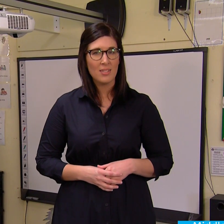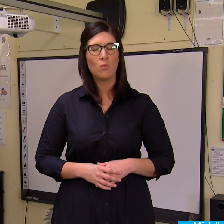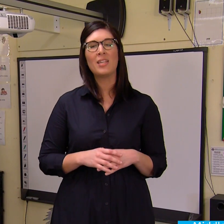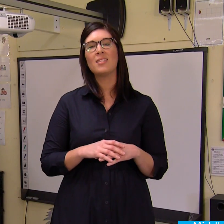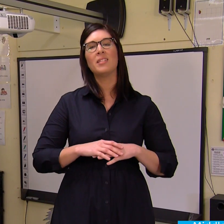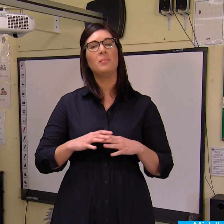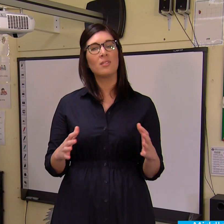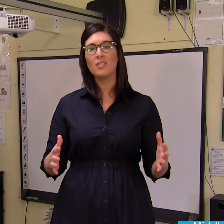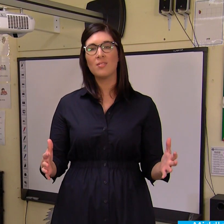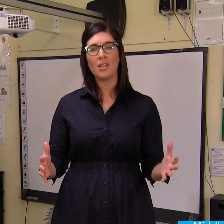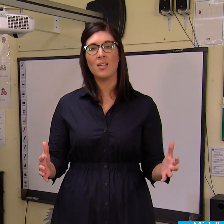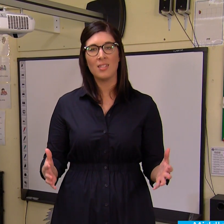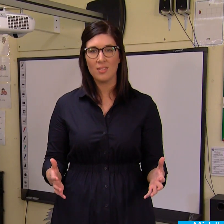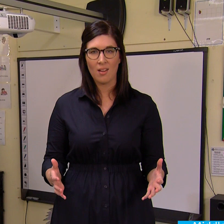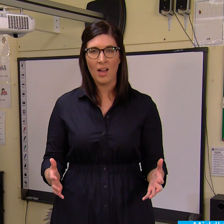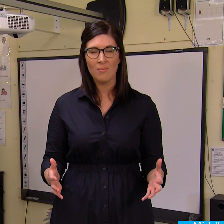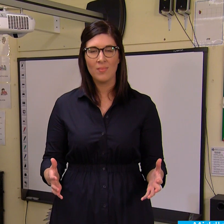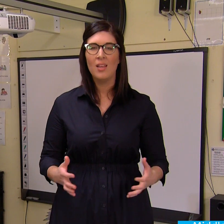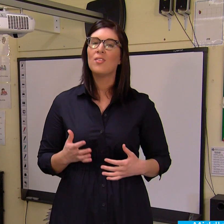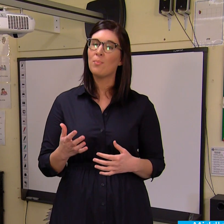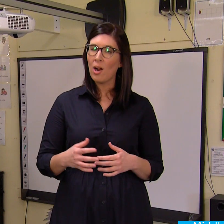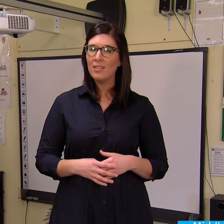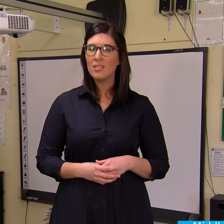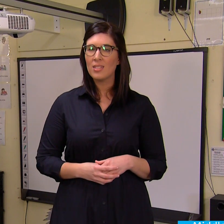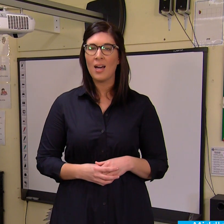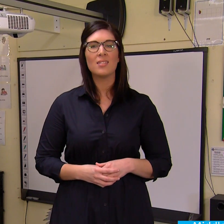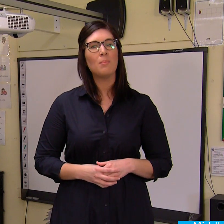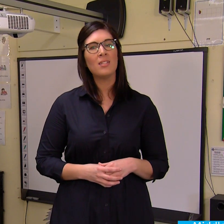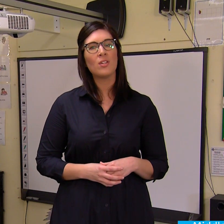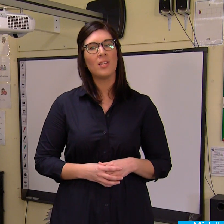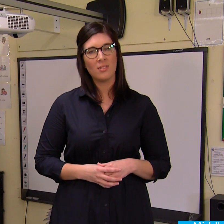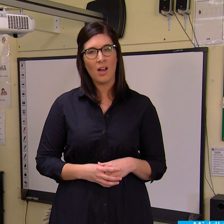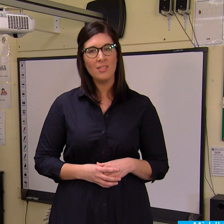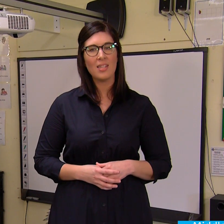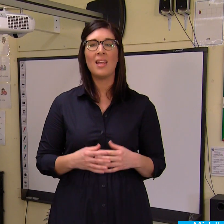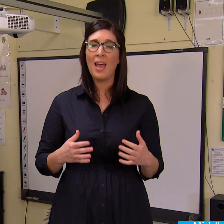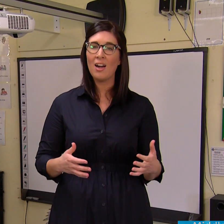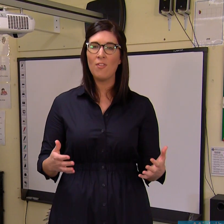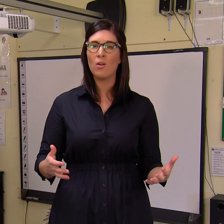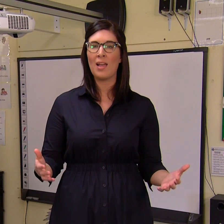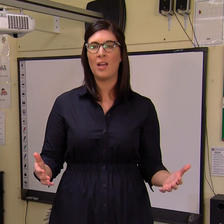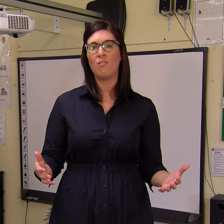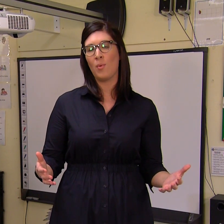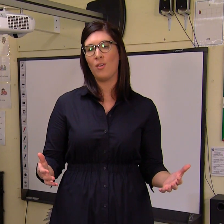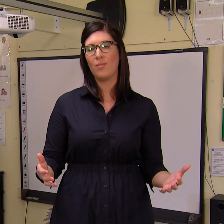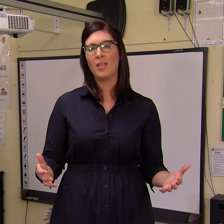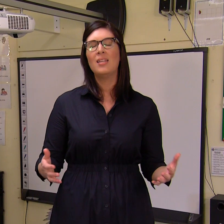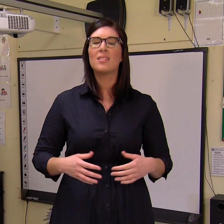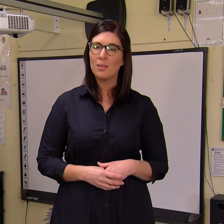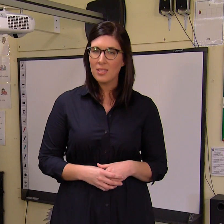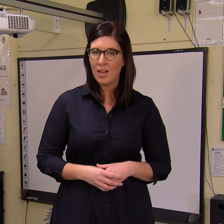city lights, we can see millions of stars in the sky. The brightness of stars depends on their size and how far away they are from